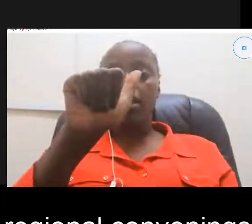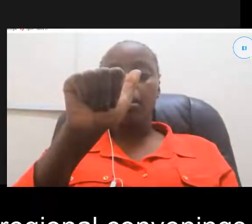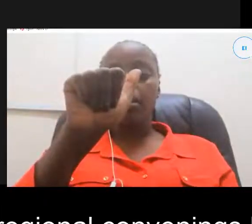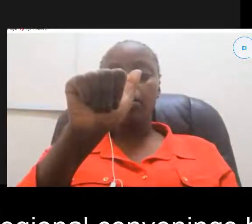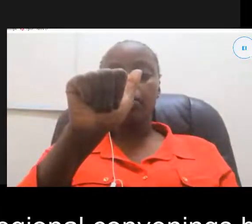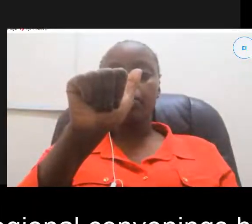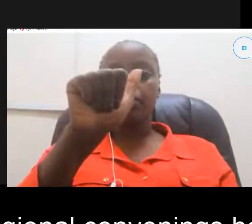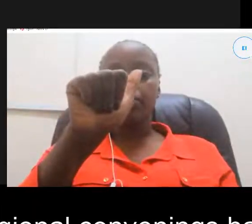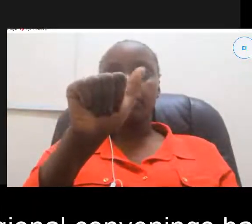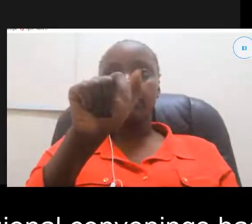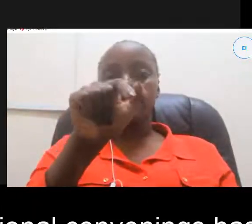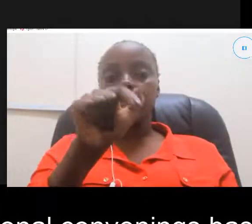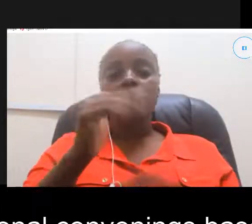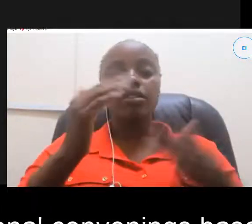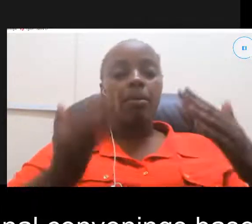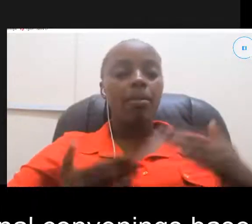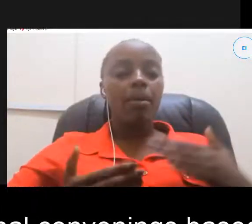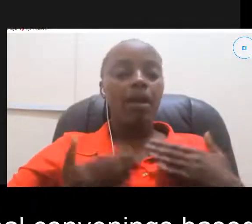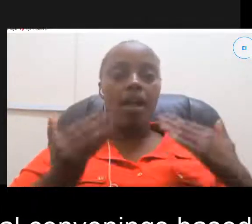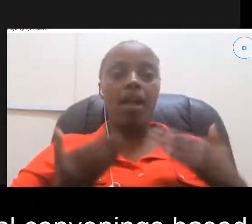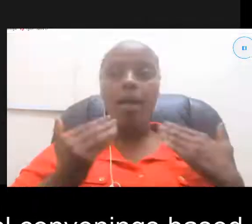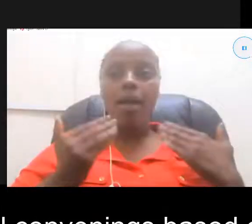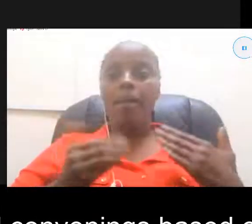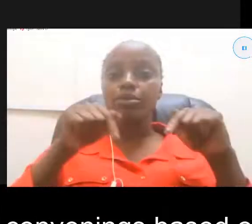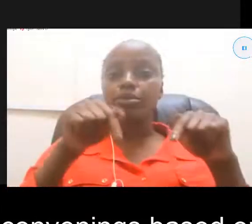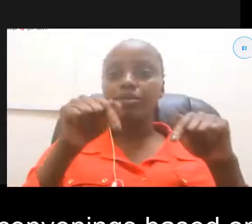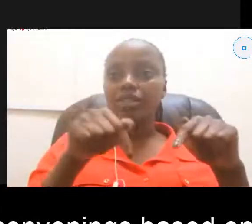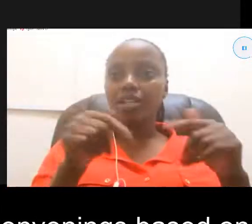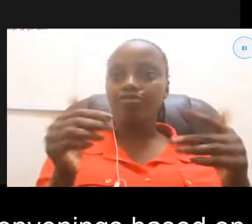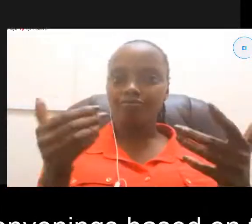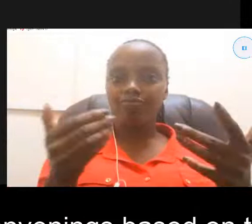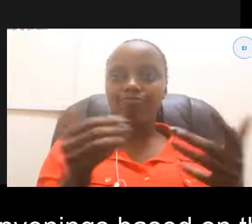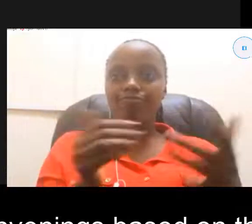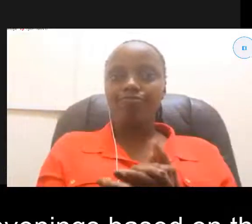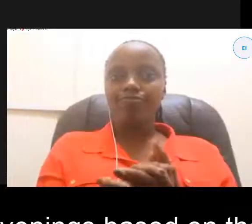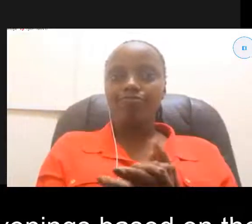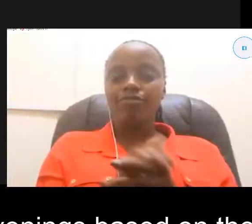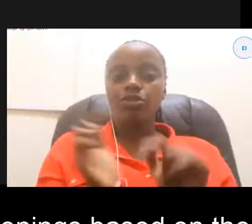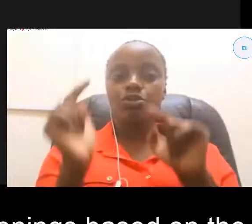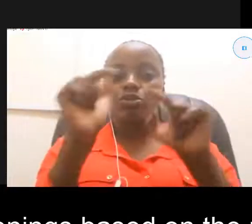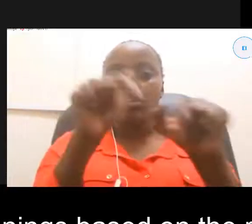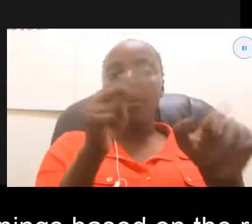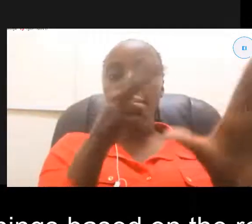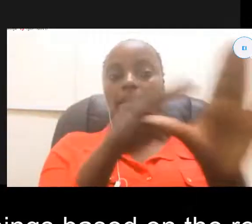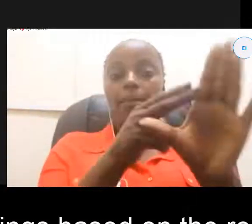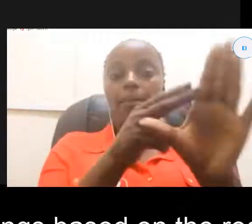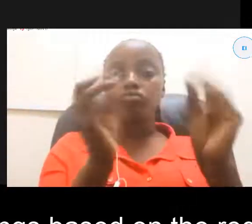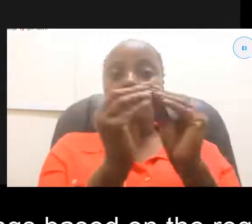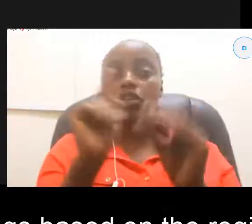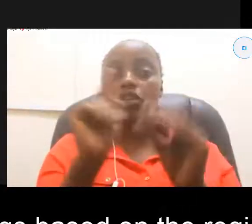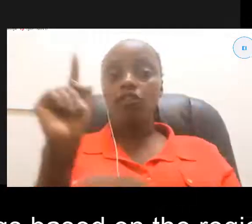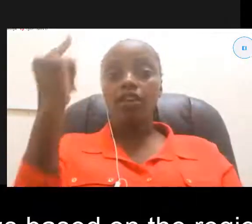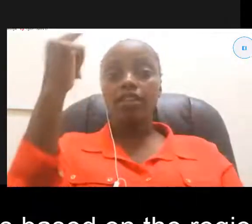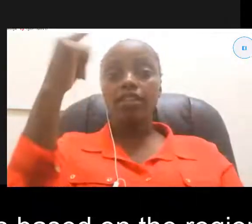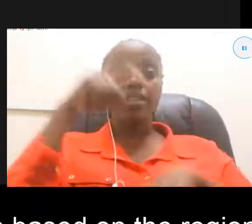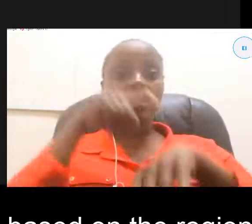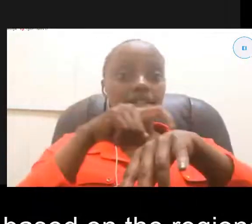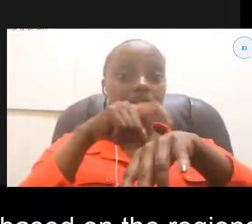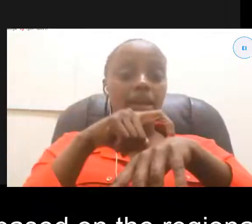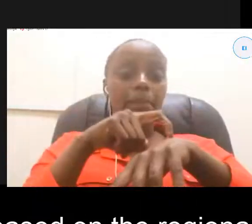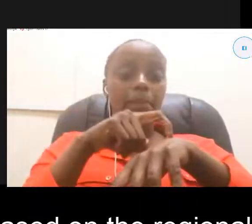It's a pleasure for me to attend this meeting for the first time.